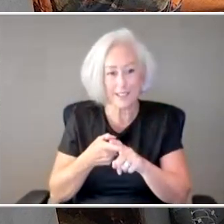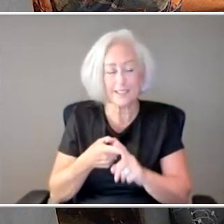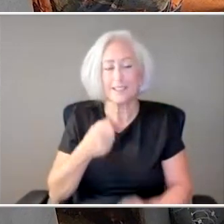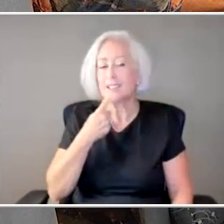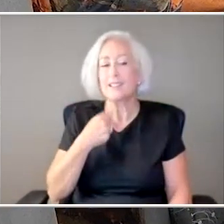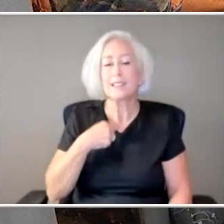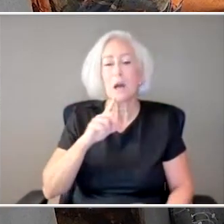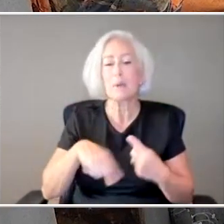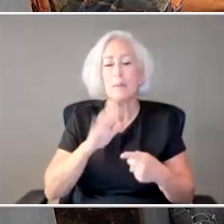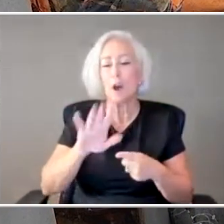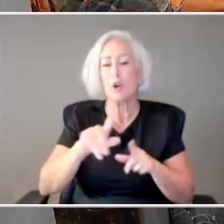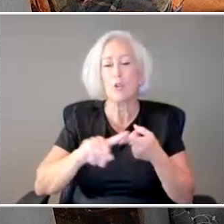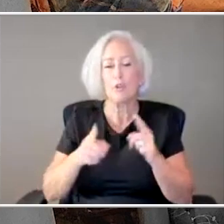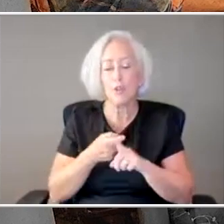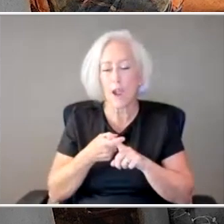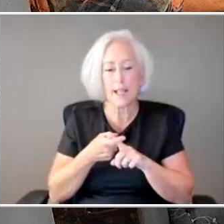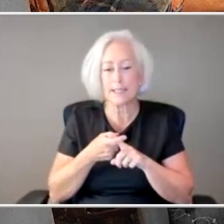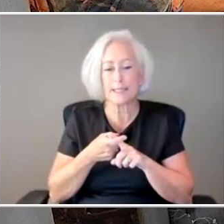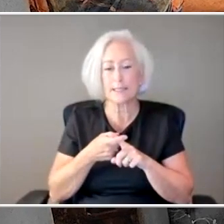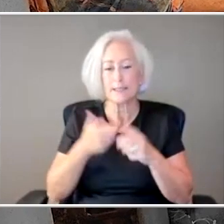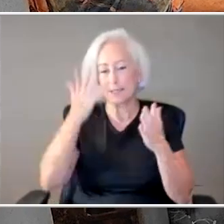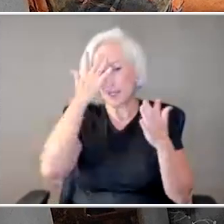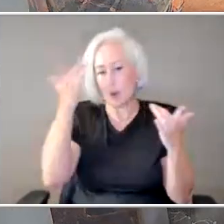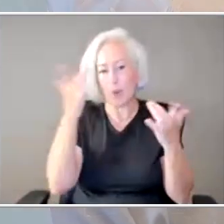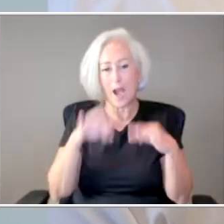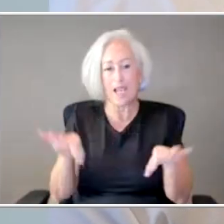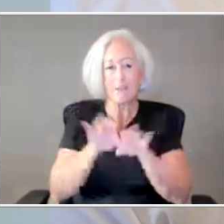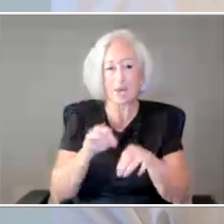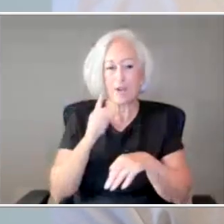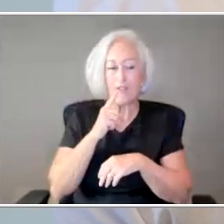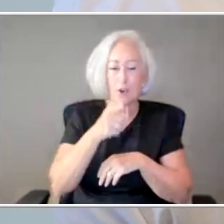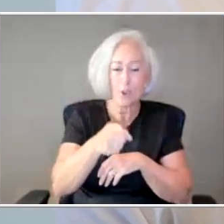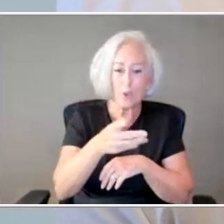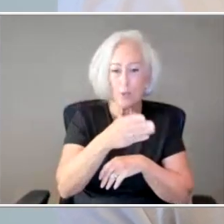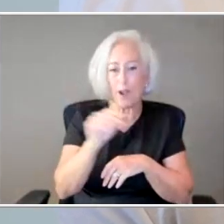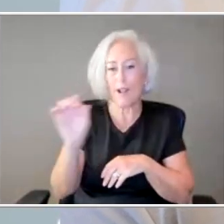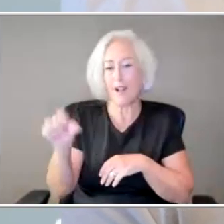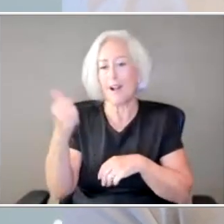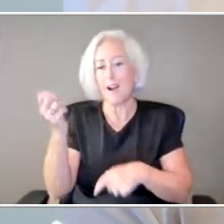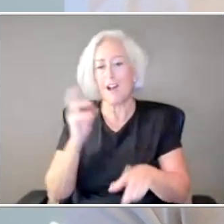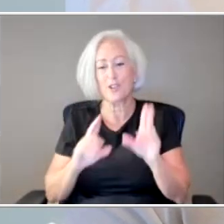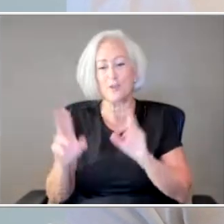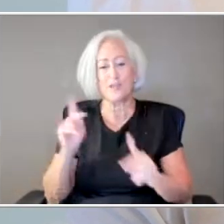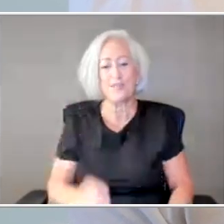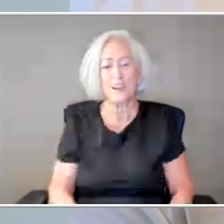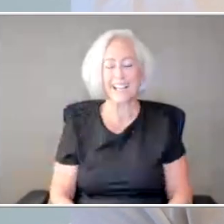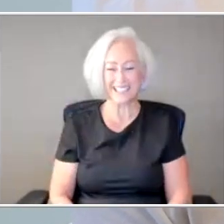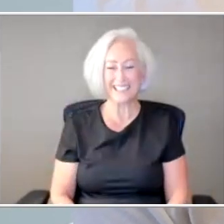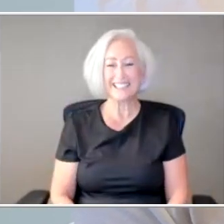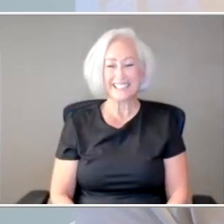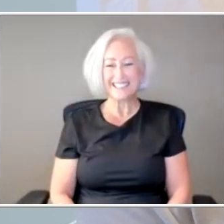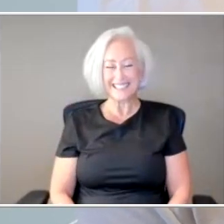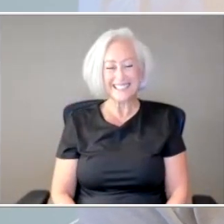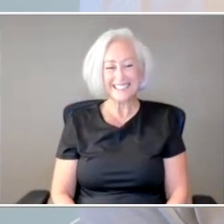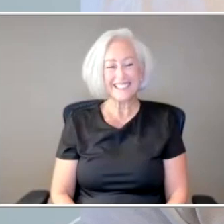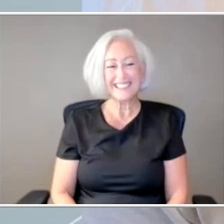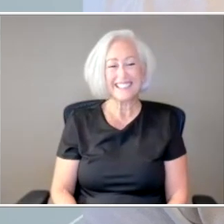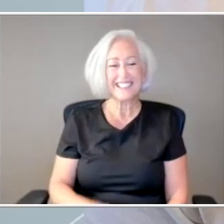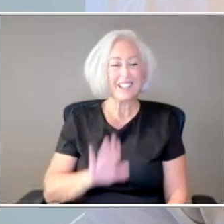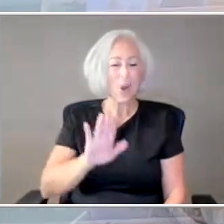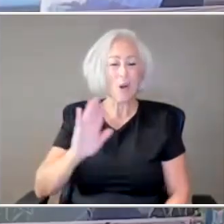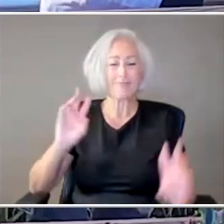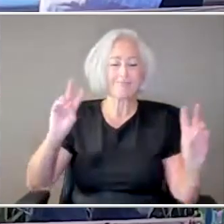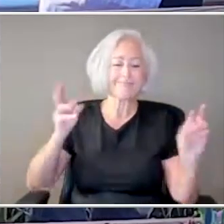why that's so important for you and for anybody going through something like this. Your think- happy place. Tell us about your happy place too.